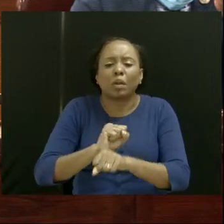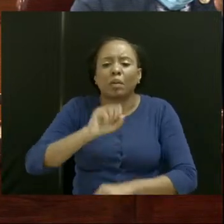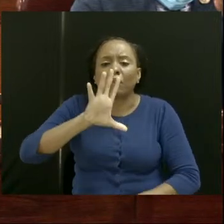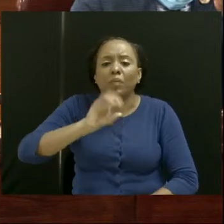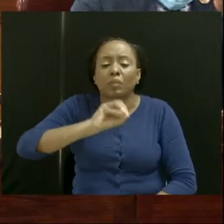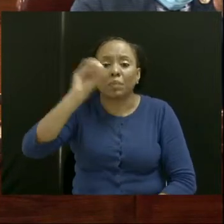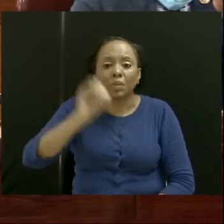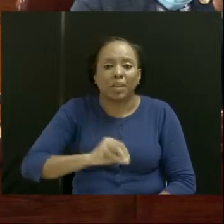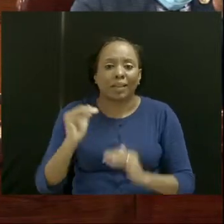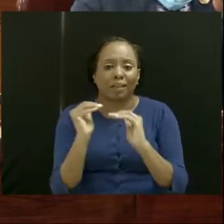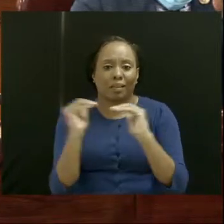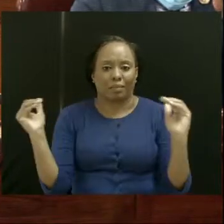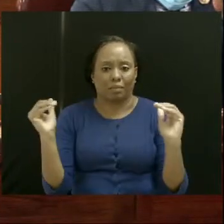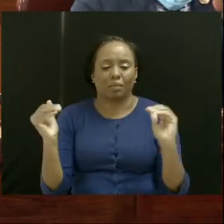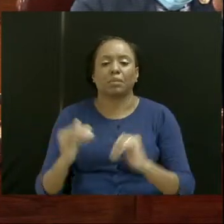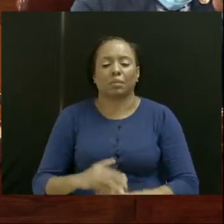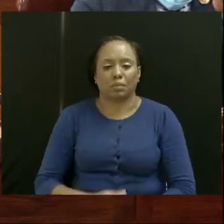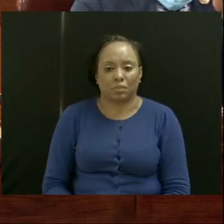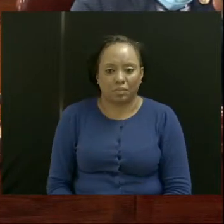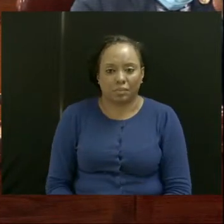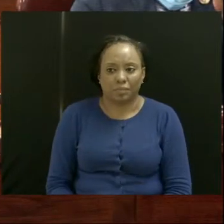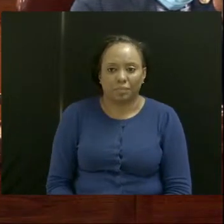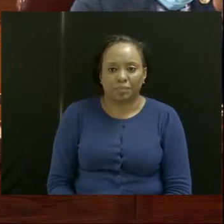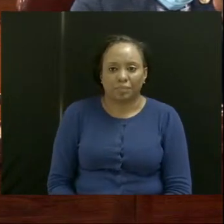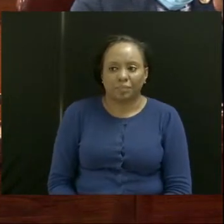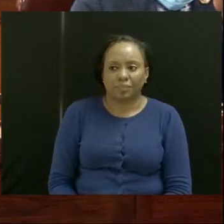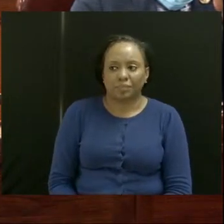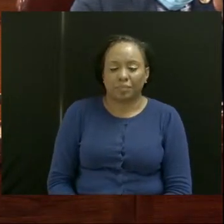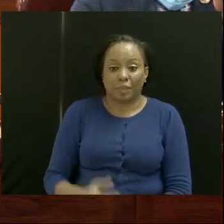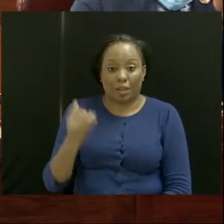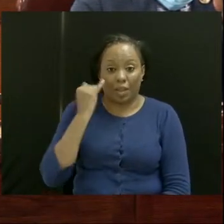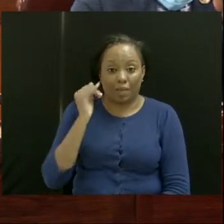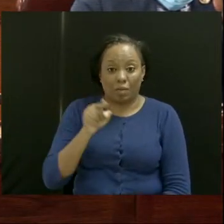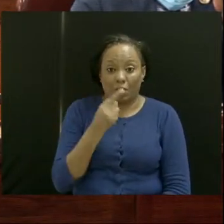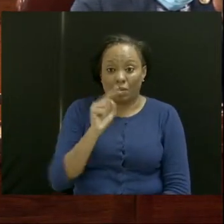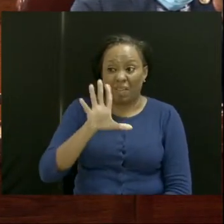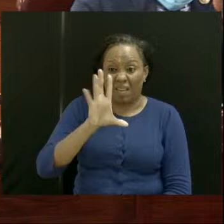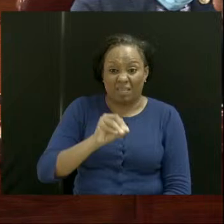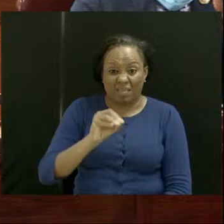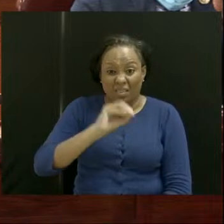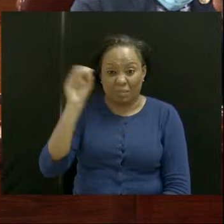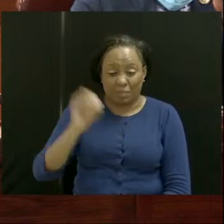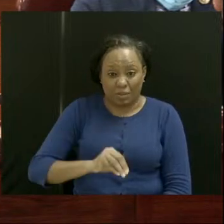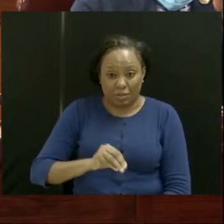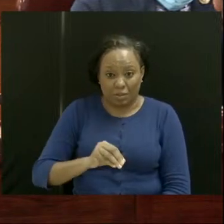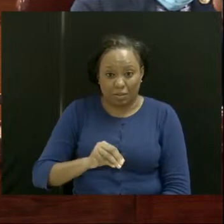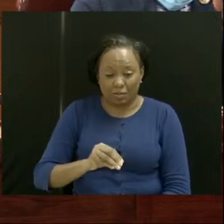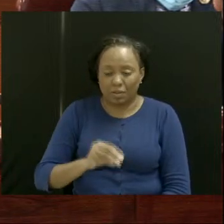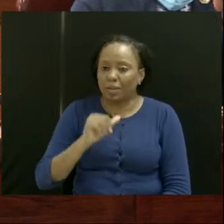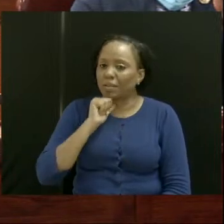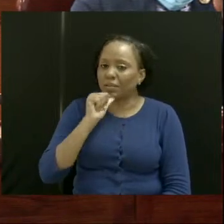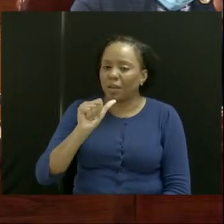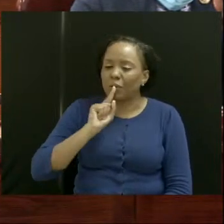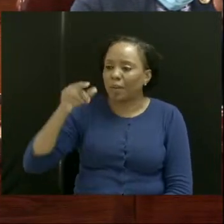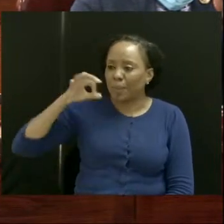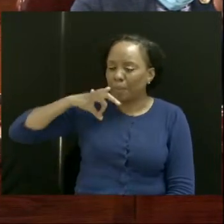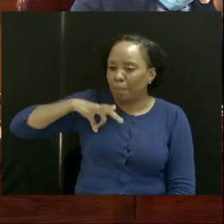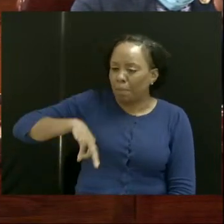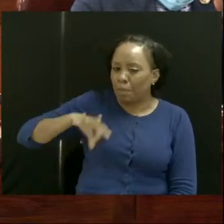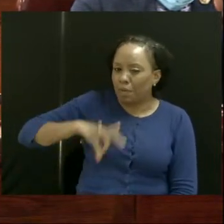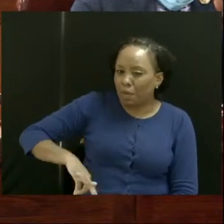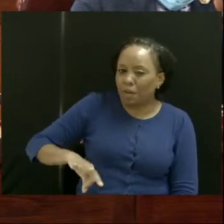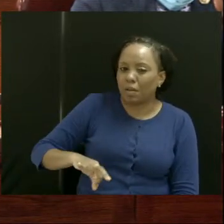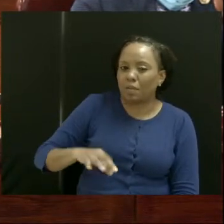a 50% level component is not going to the benefit of public servants who have shunned this